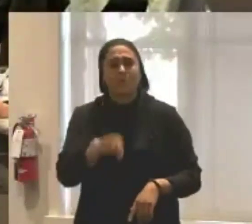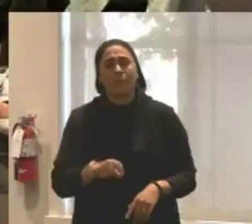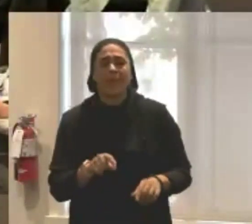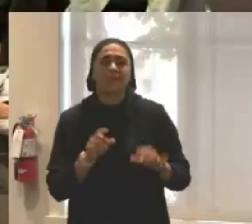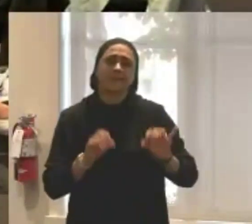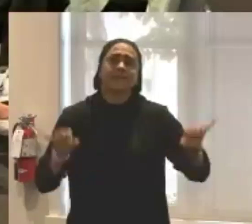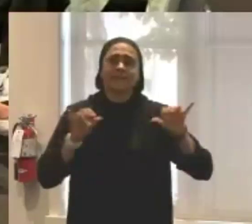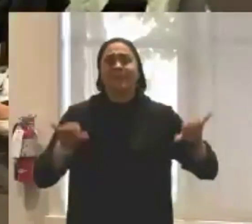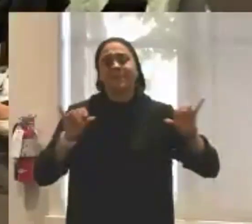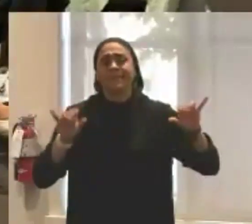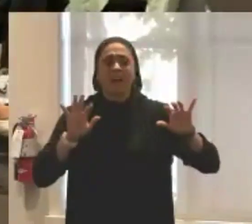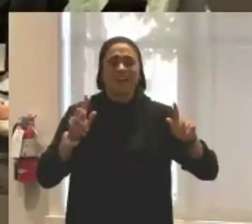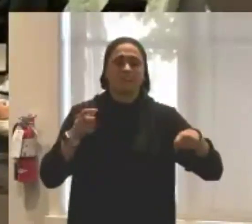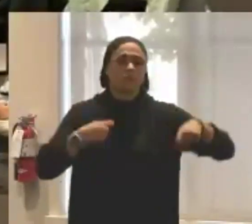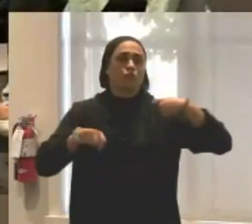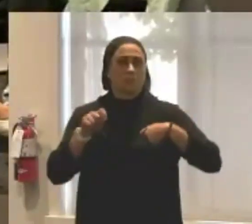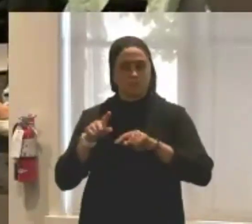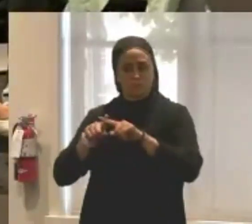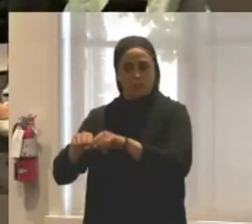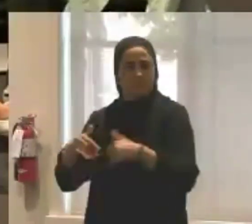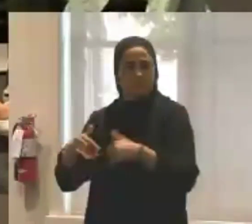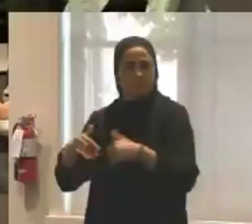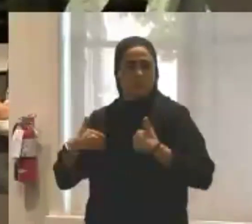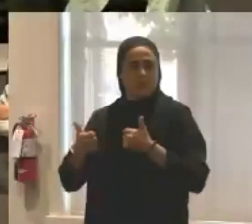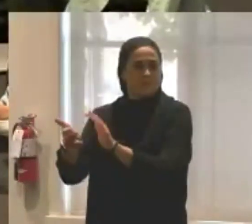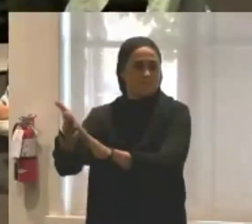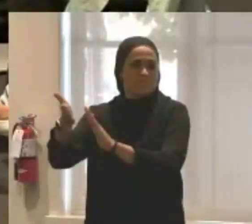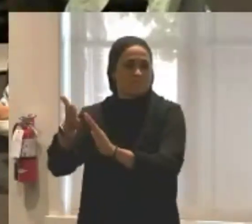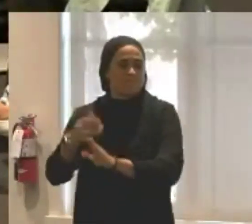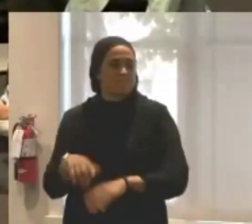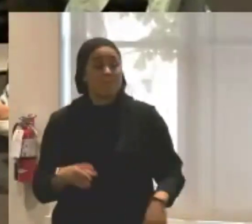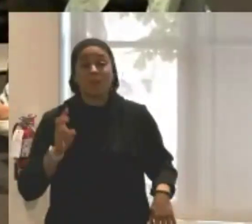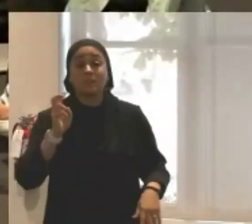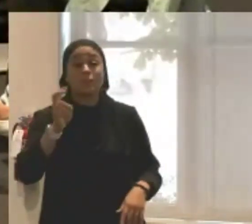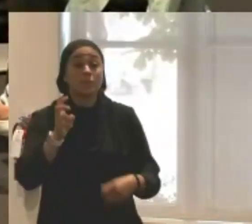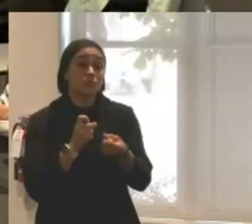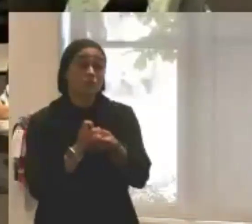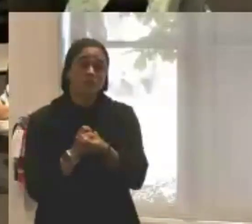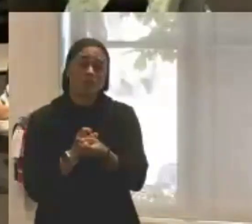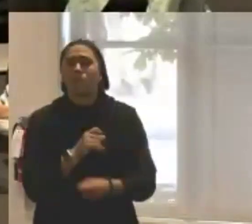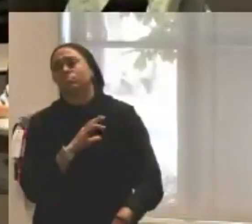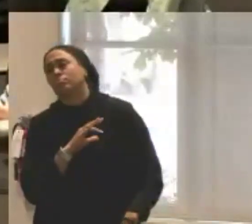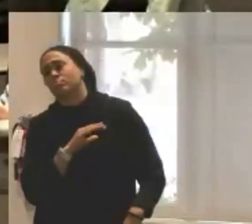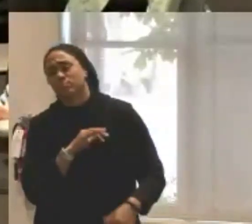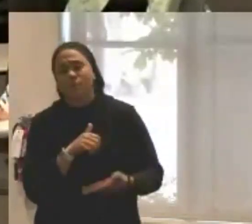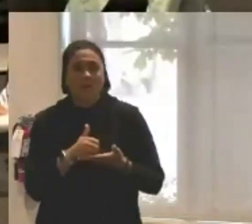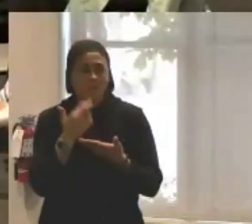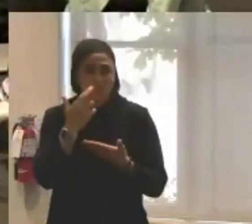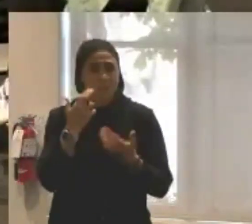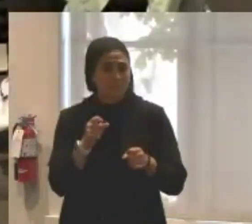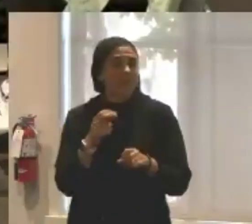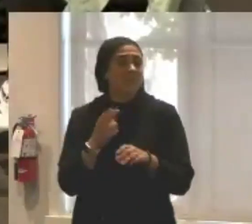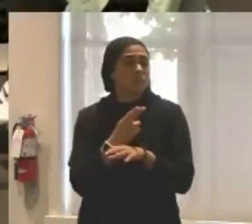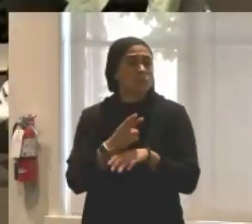of outreach as well, thanks to our youth. Transportation support has been a helpful tool, not only to help youth use local transportation for